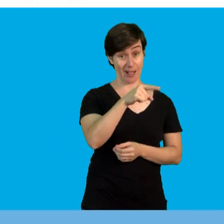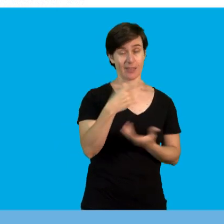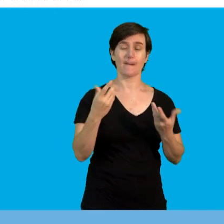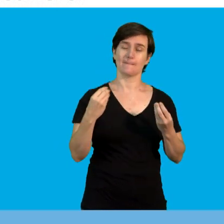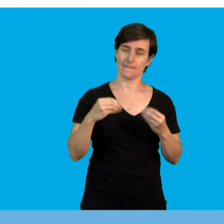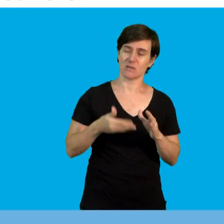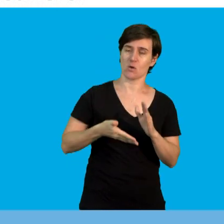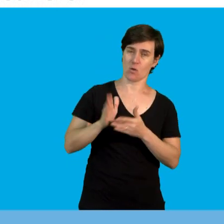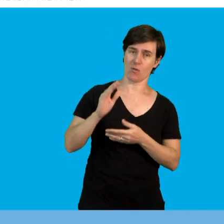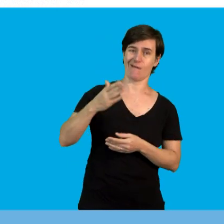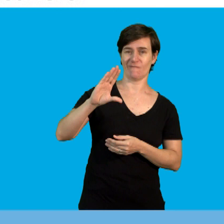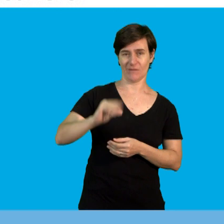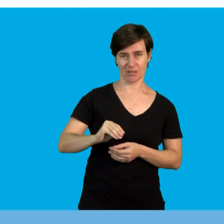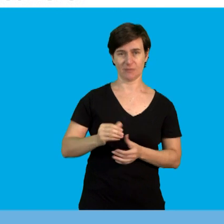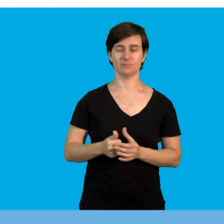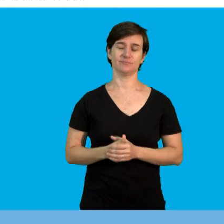going